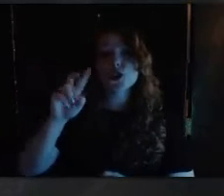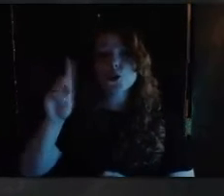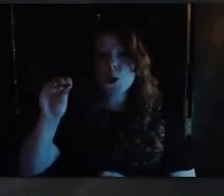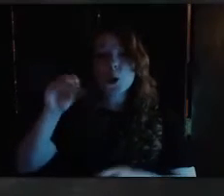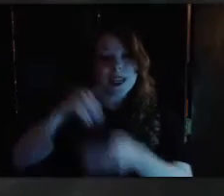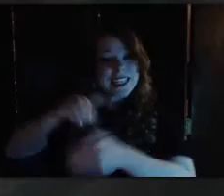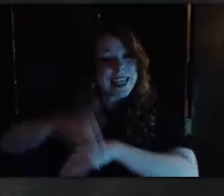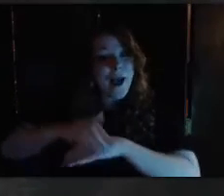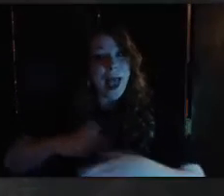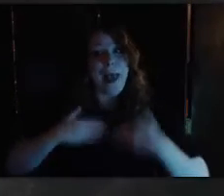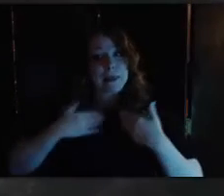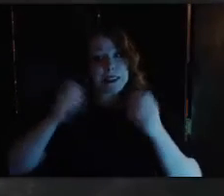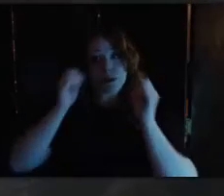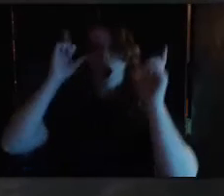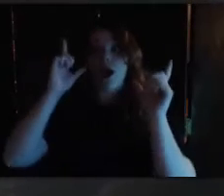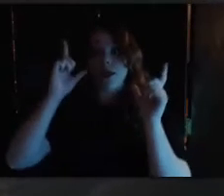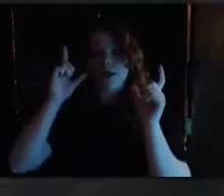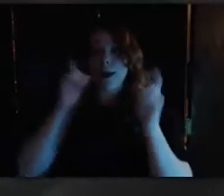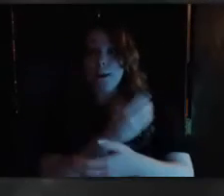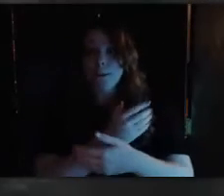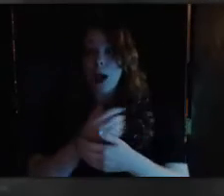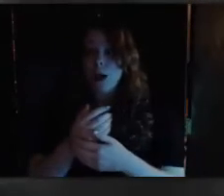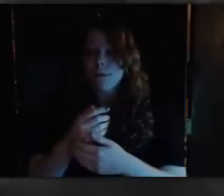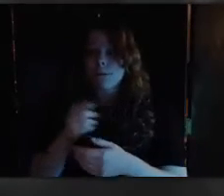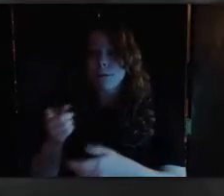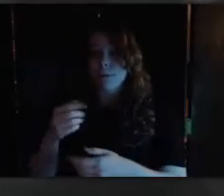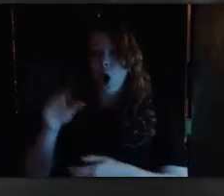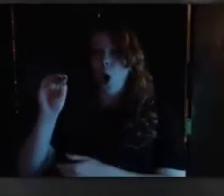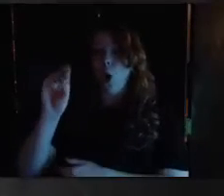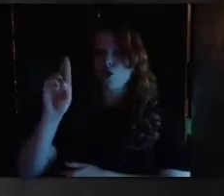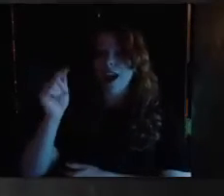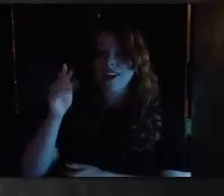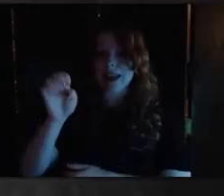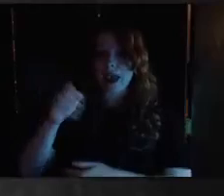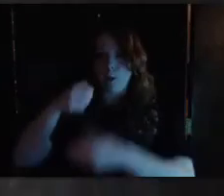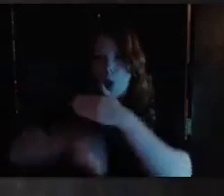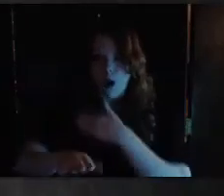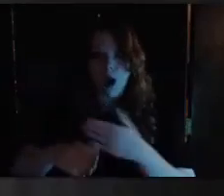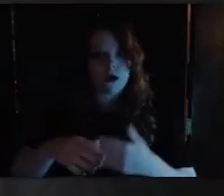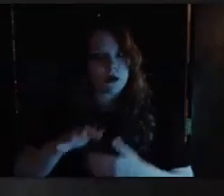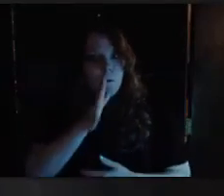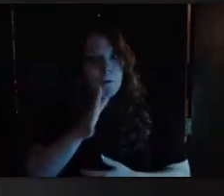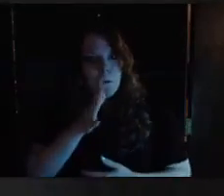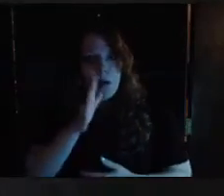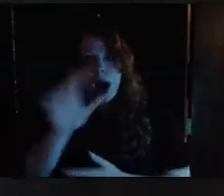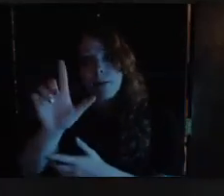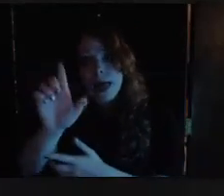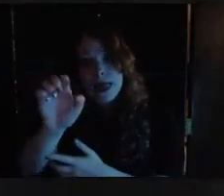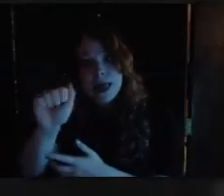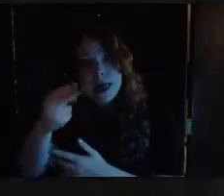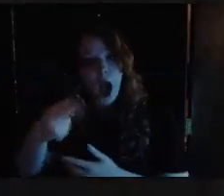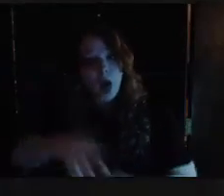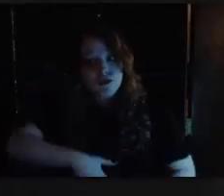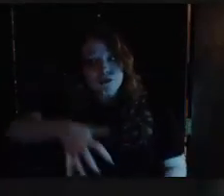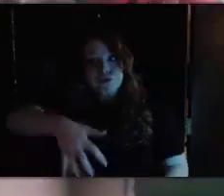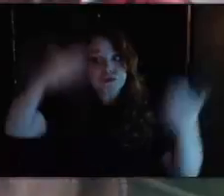was happily surprised this summer when a baby orangutan was born there. They didn't know the mom, named Leah, was